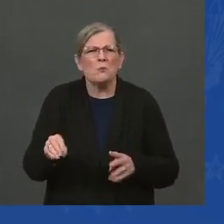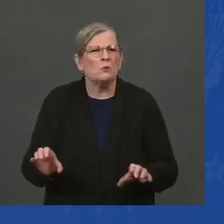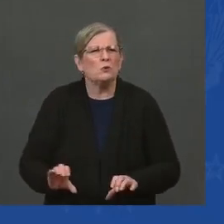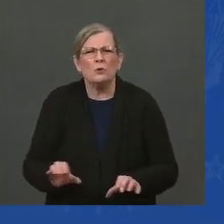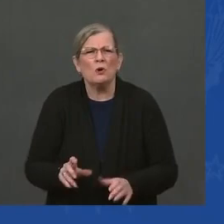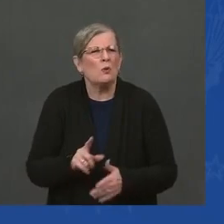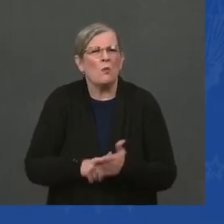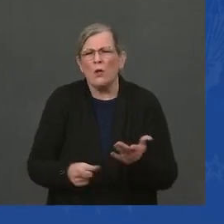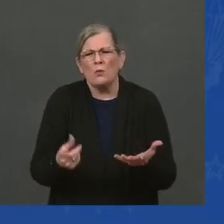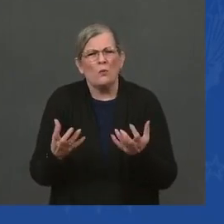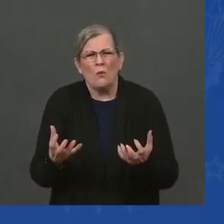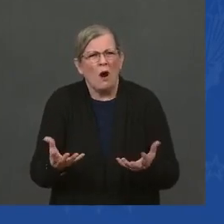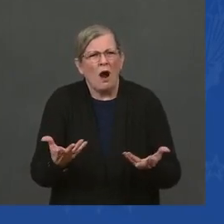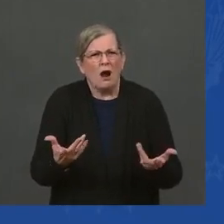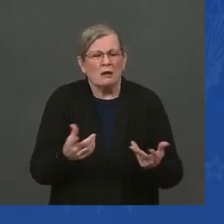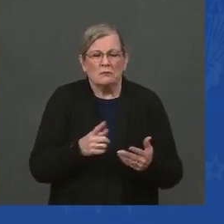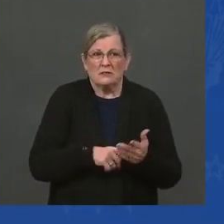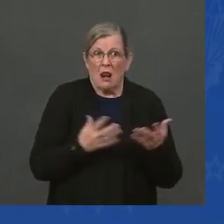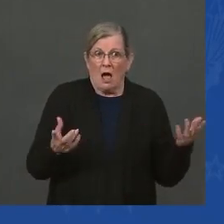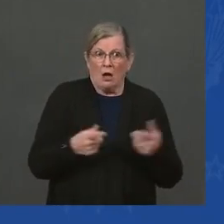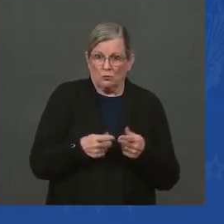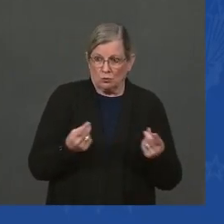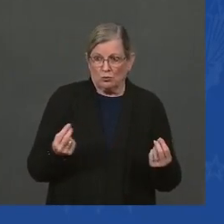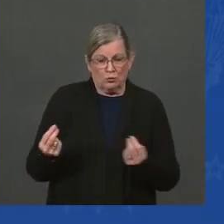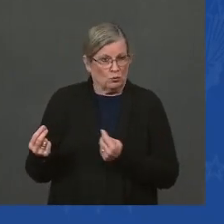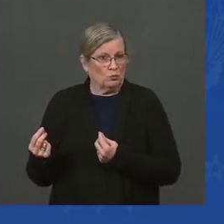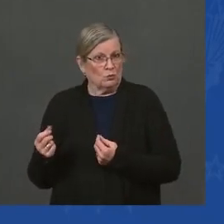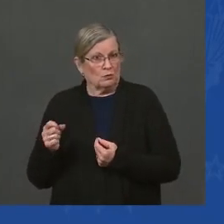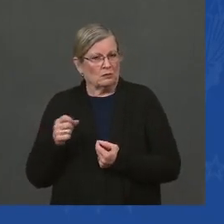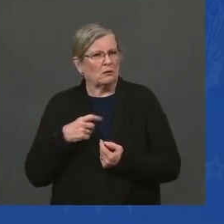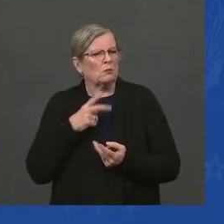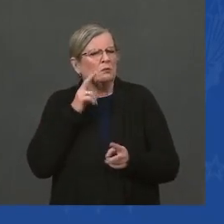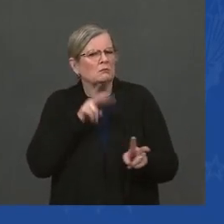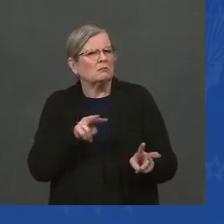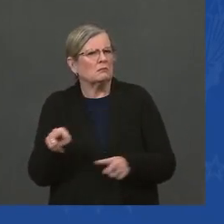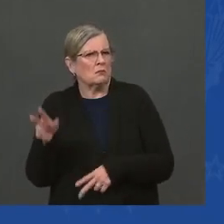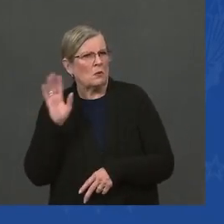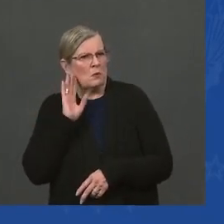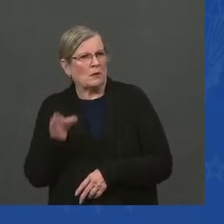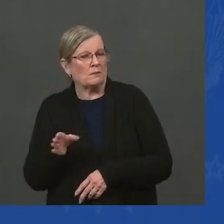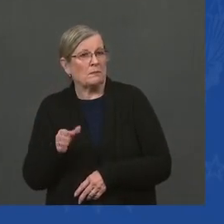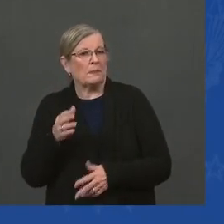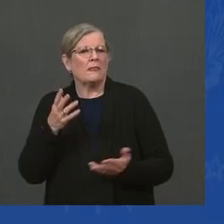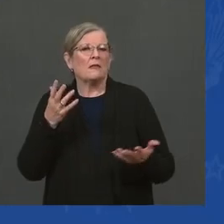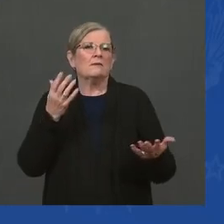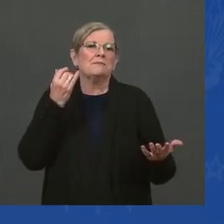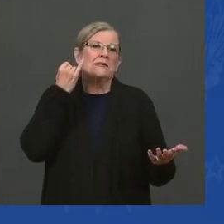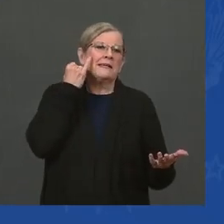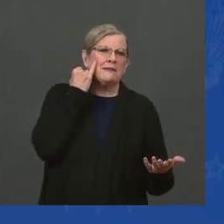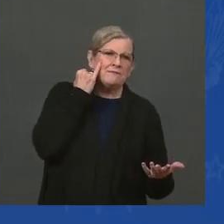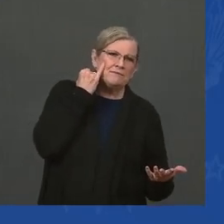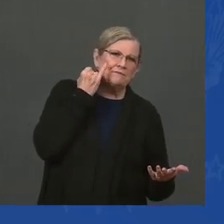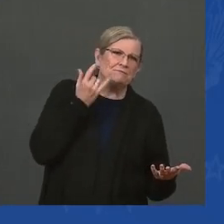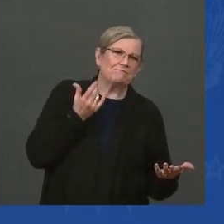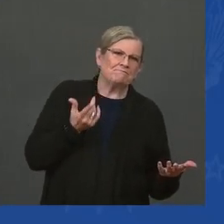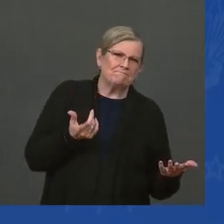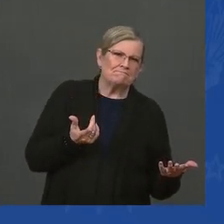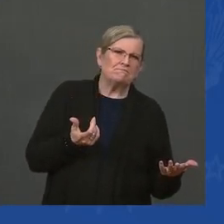think and anyone who would prefer, as bad as things are in terms of